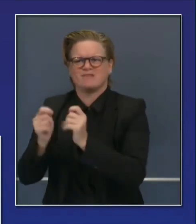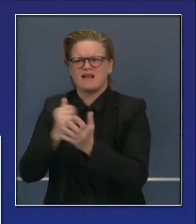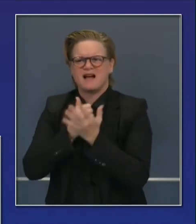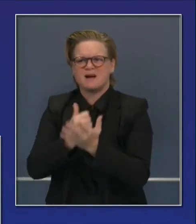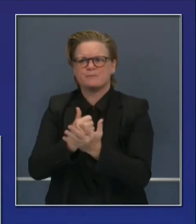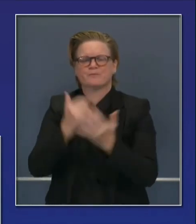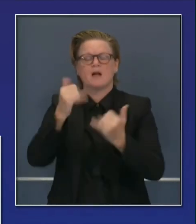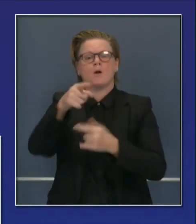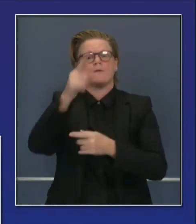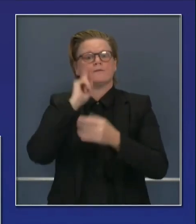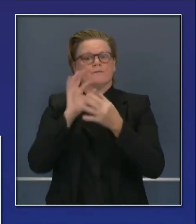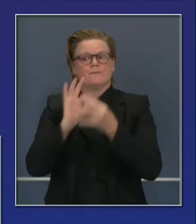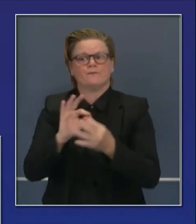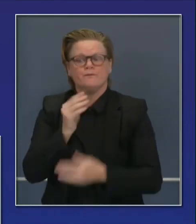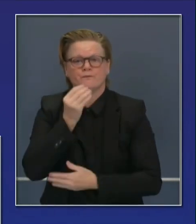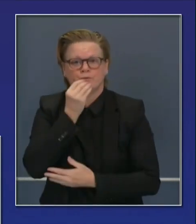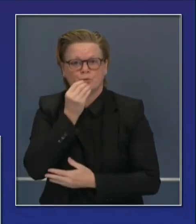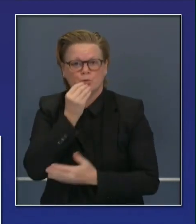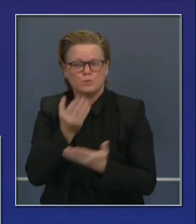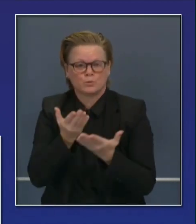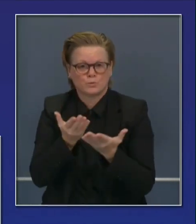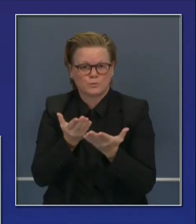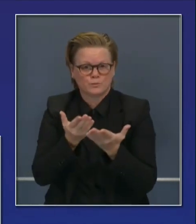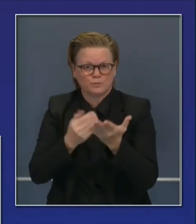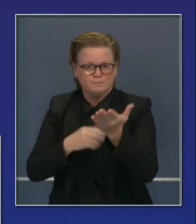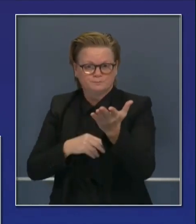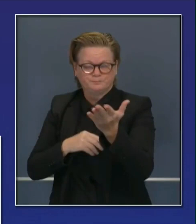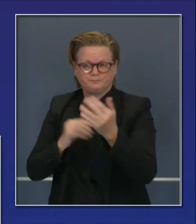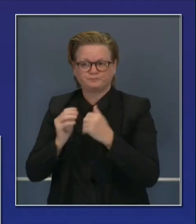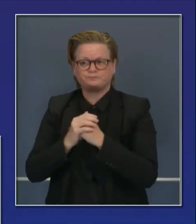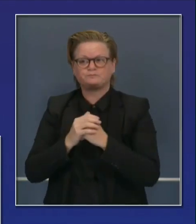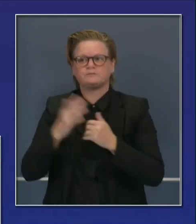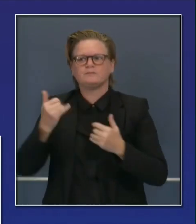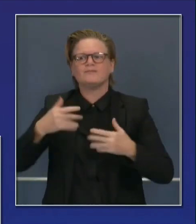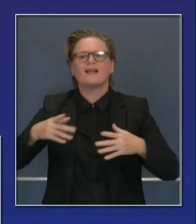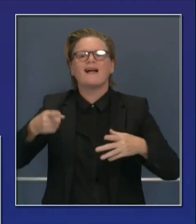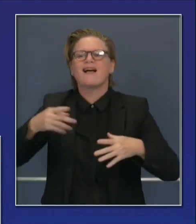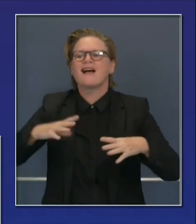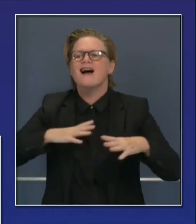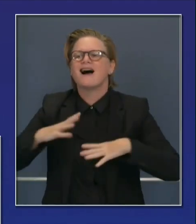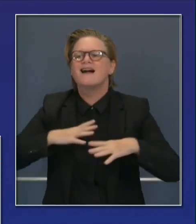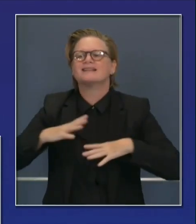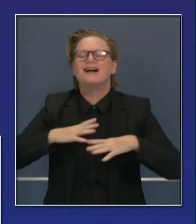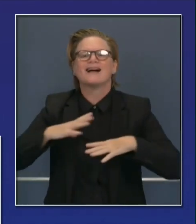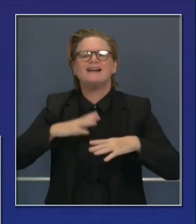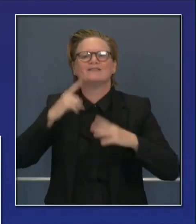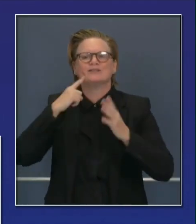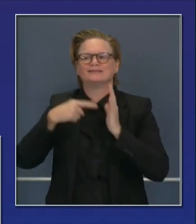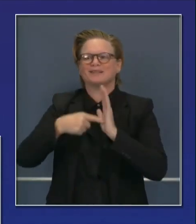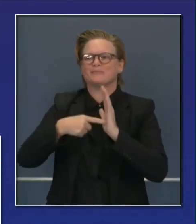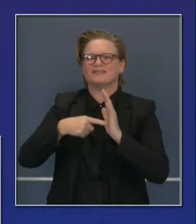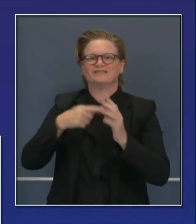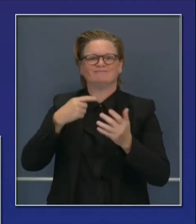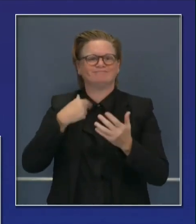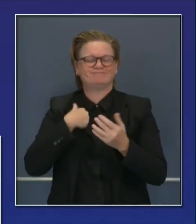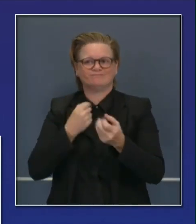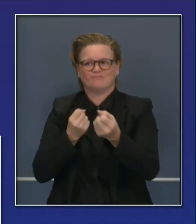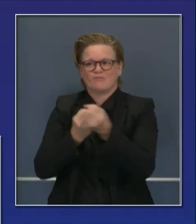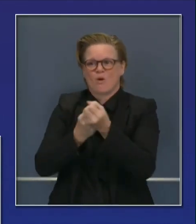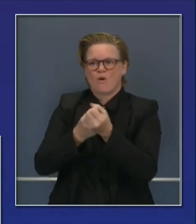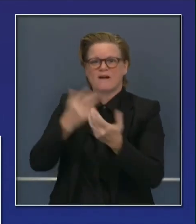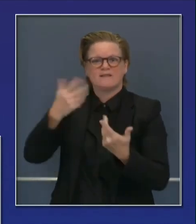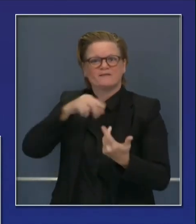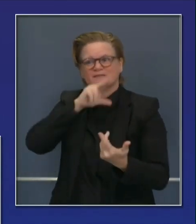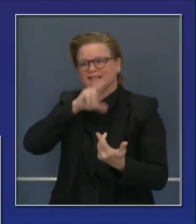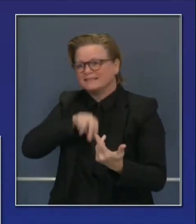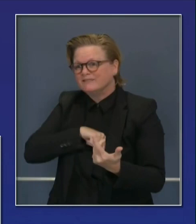issue. As any holiday, we always focus on those in need around Thanksgiving, holidays, we move into Christmas, Hanukkah,